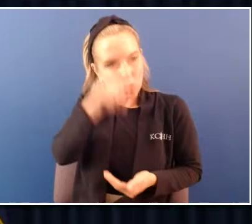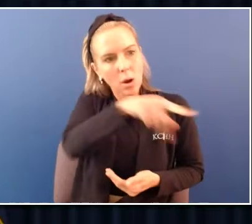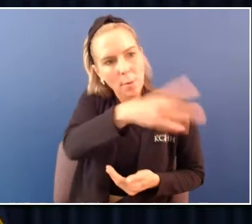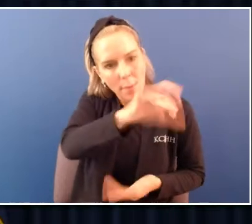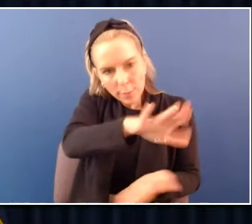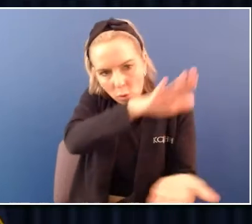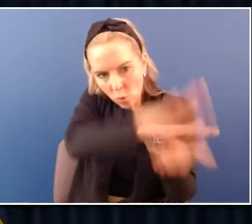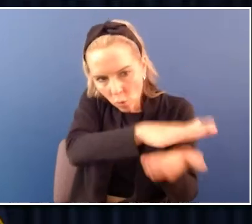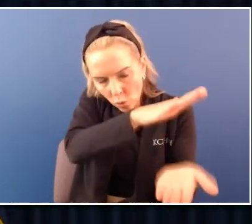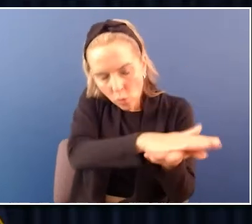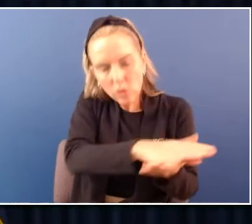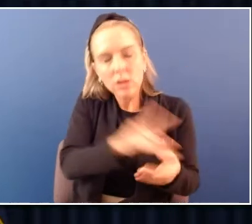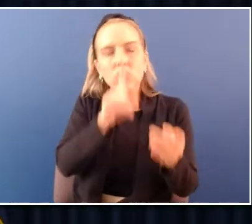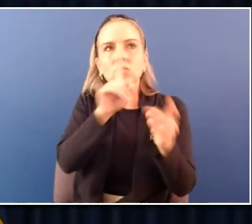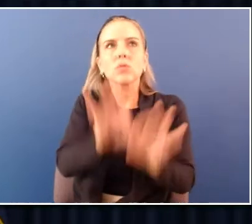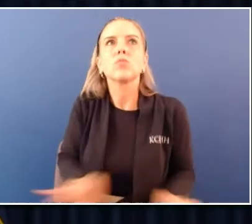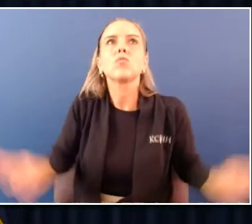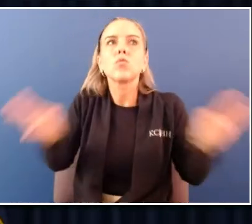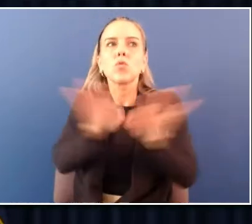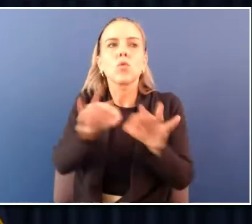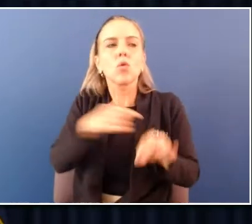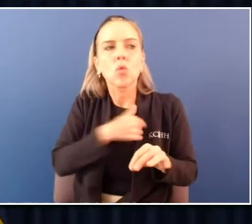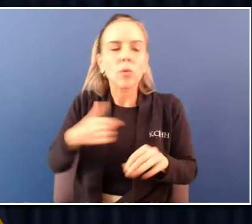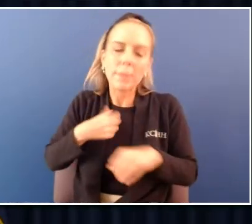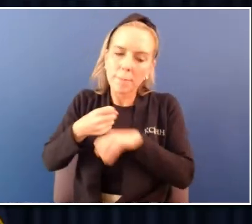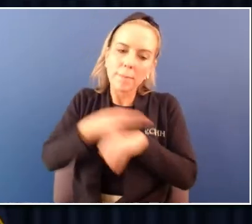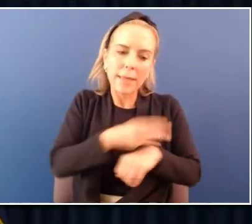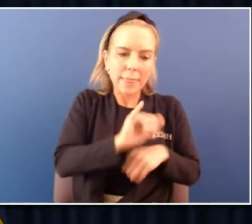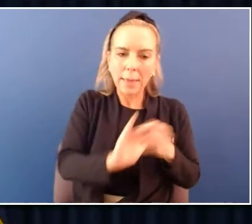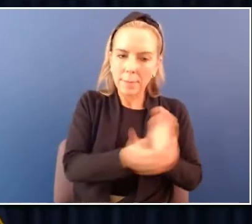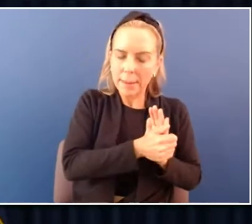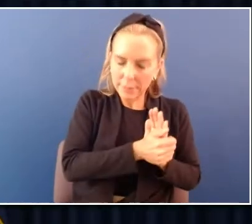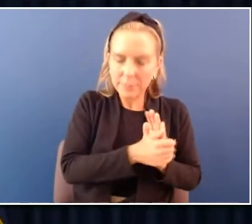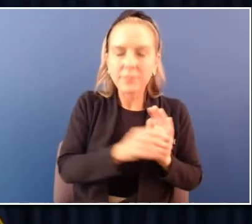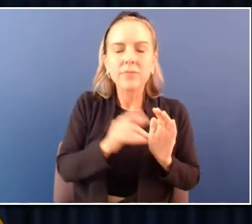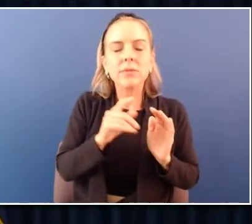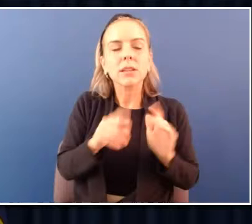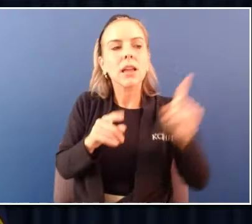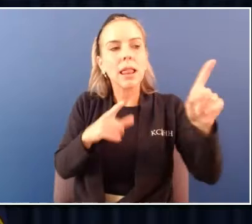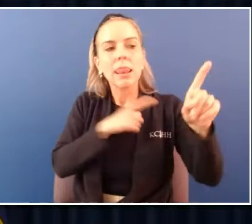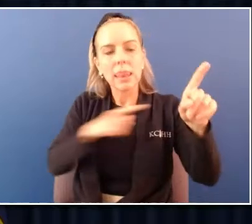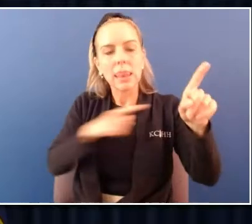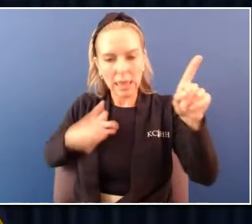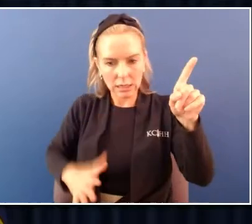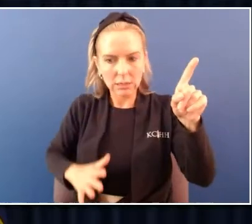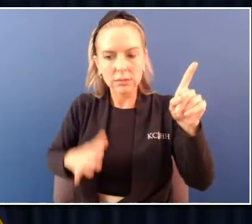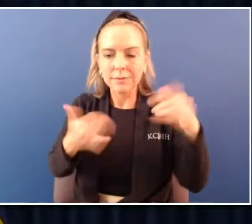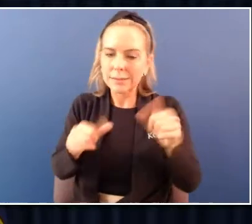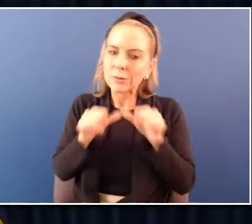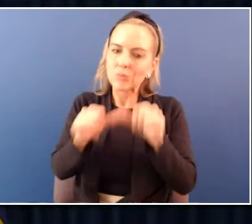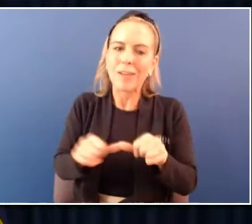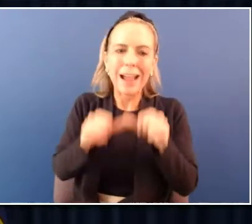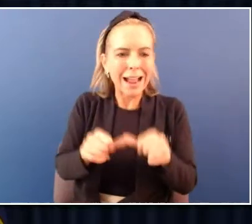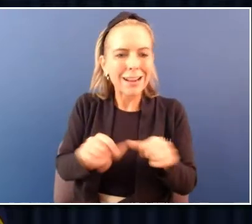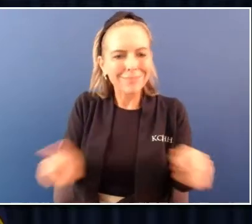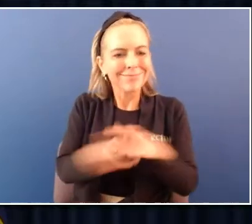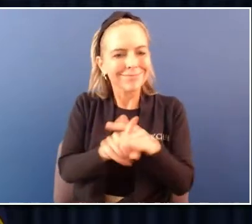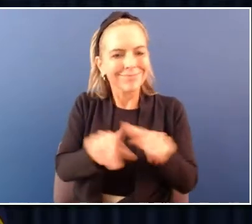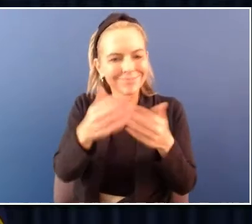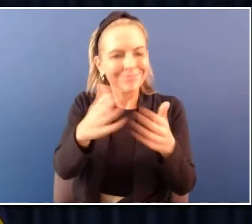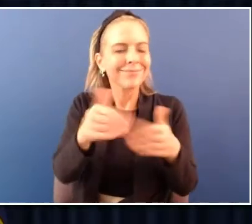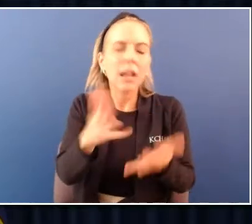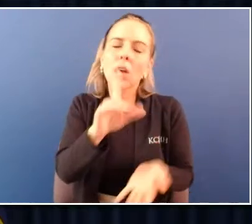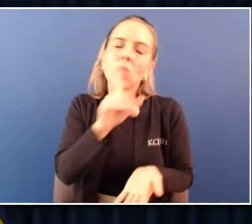important that we beat this amendment. Again, the legislature keeps trying to do this. All this is a money grab